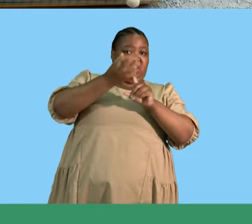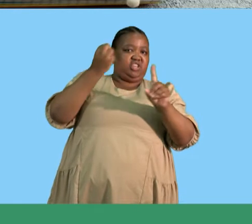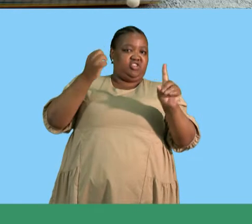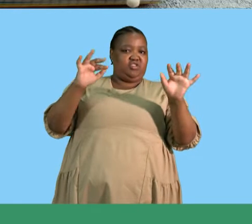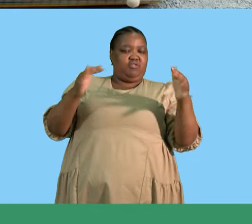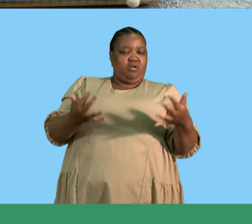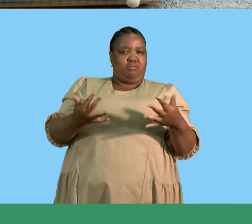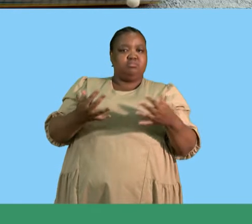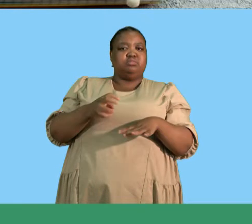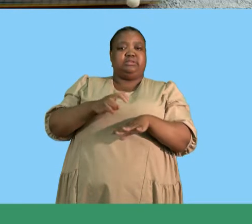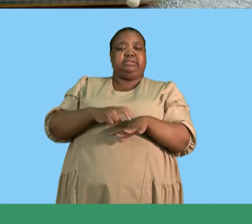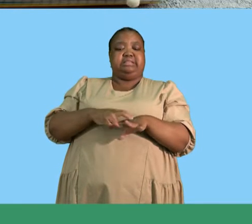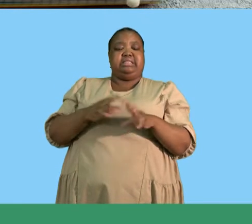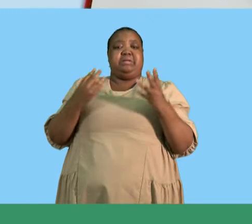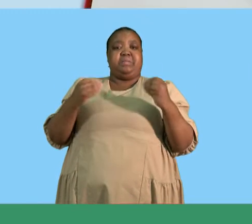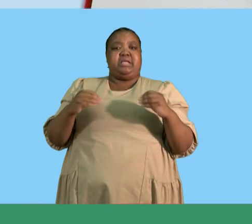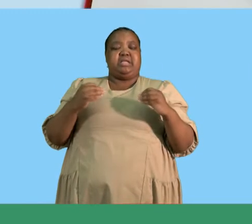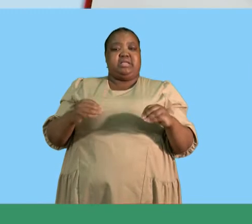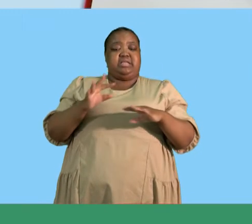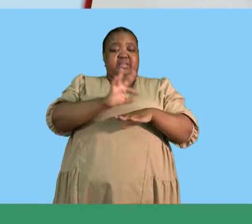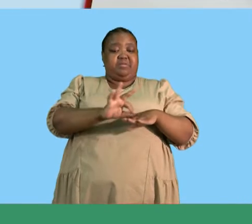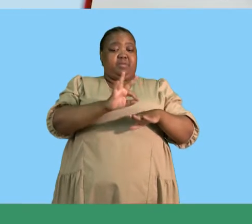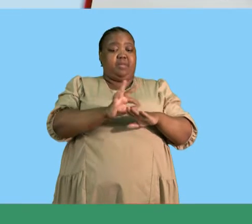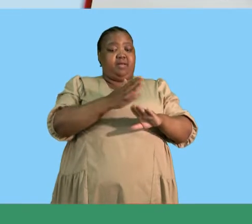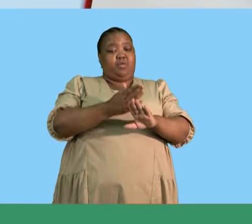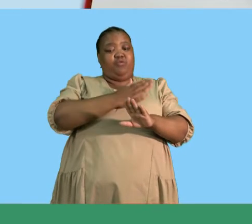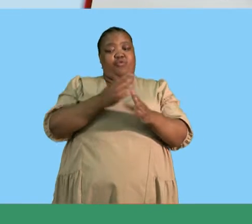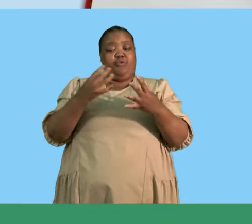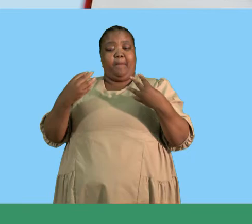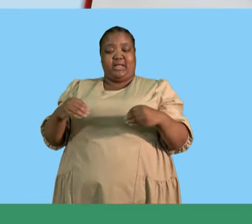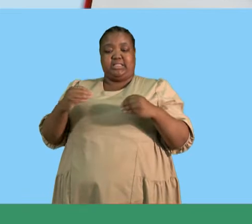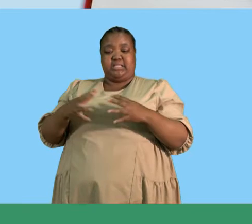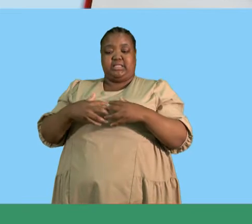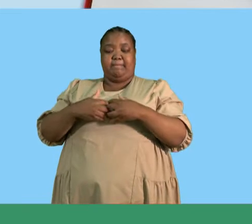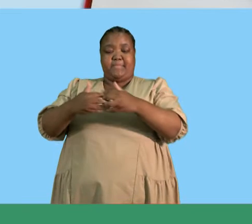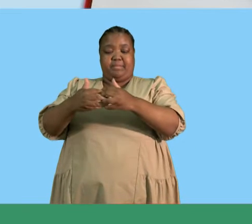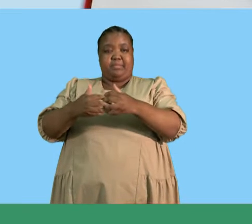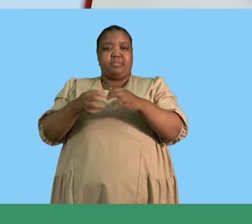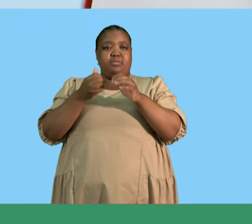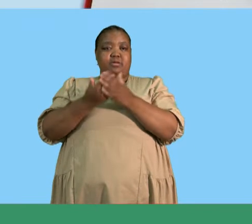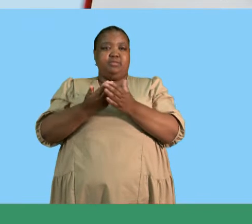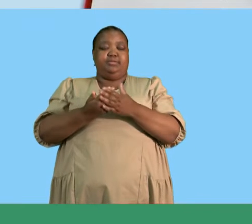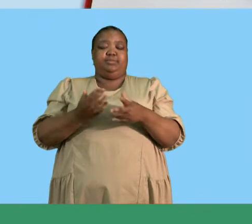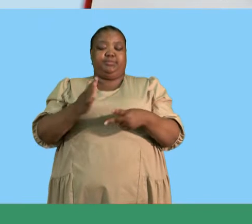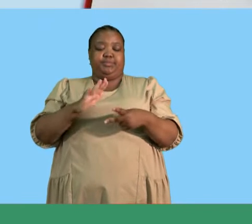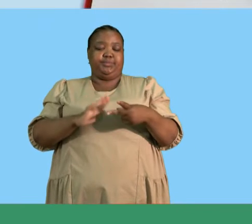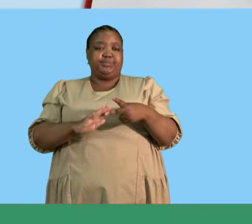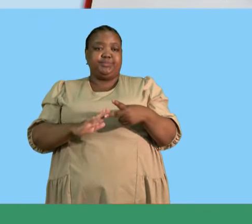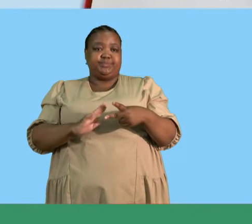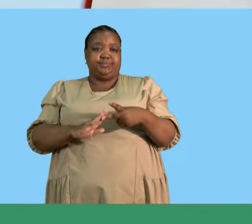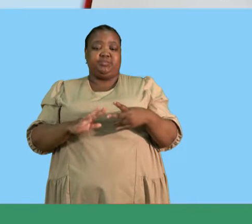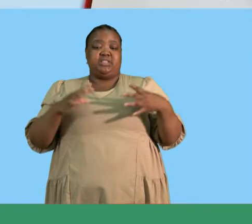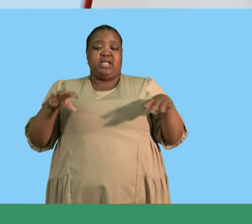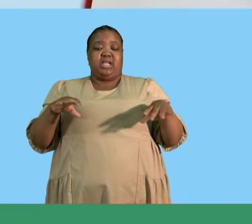goals. So you need a business plan before you can start your business. Then we have an action